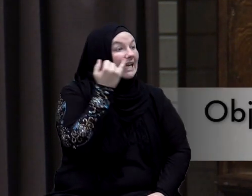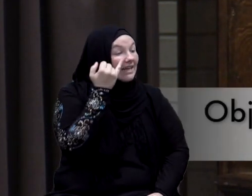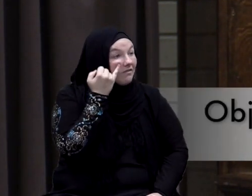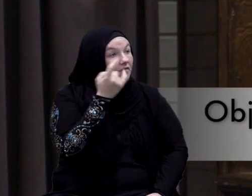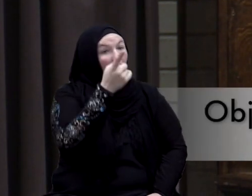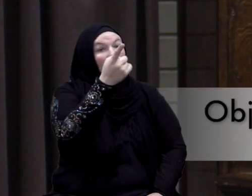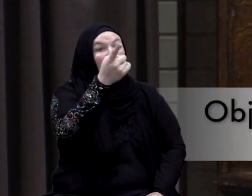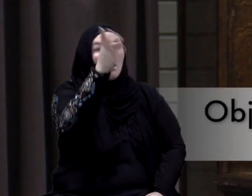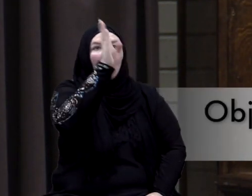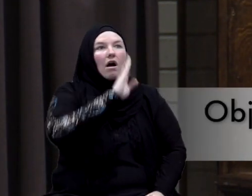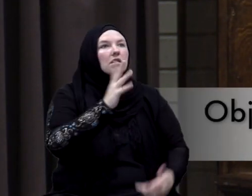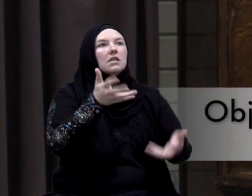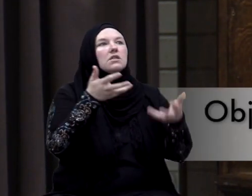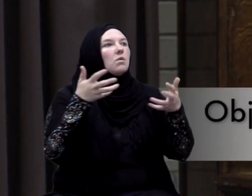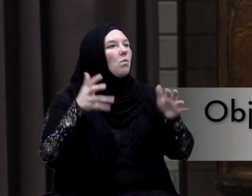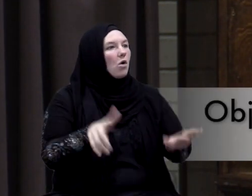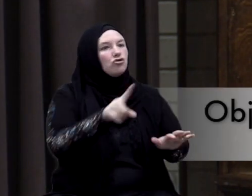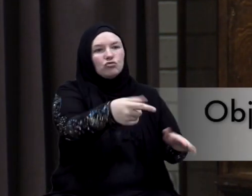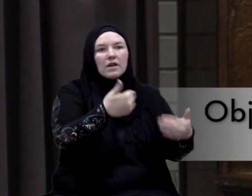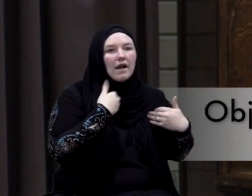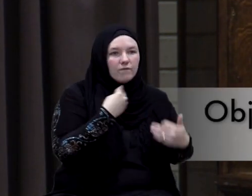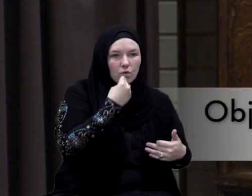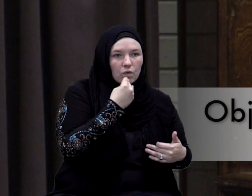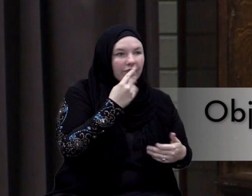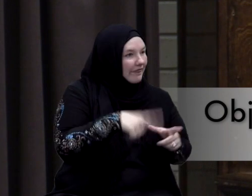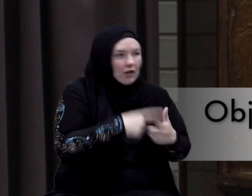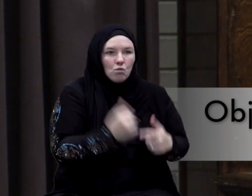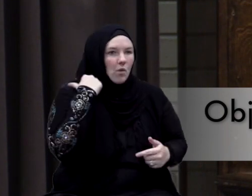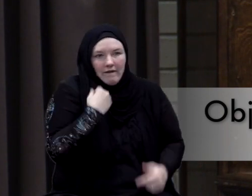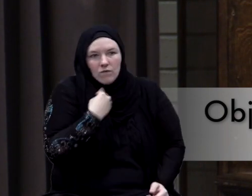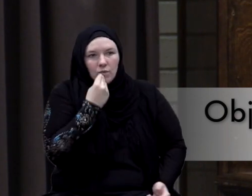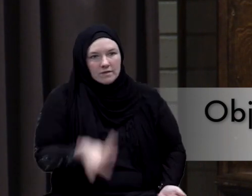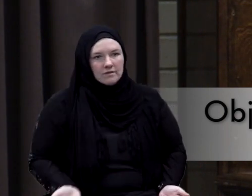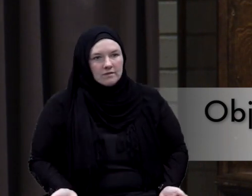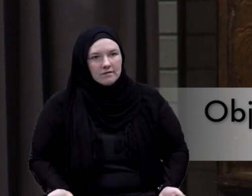know that there is an end. There is a point that we don't know.